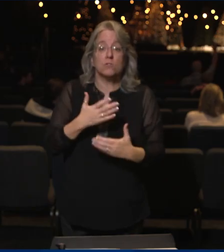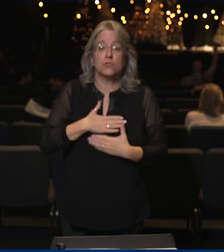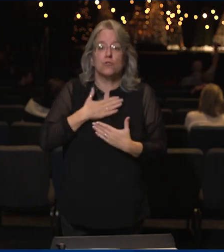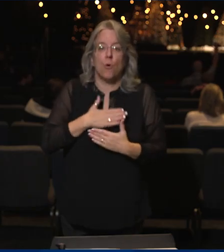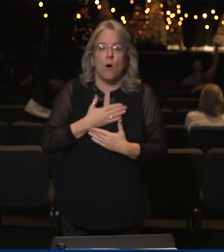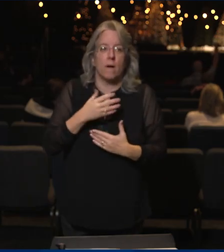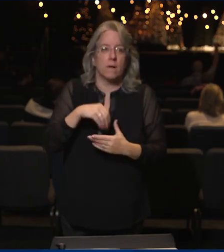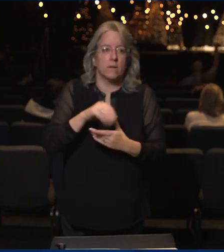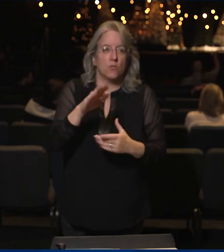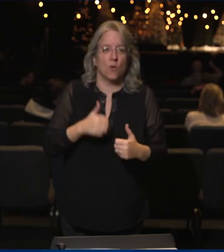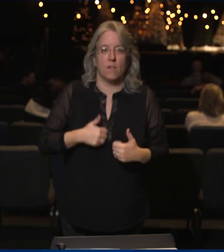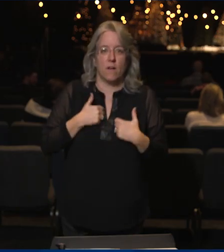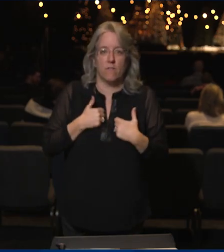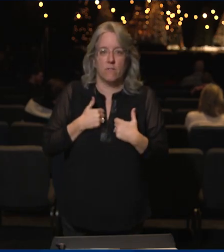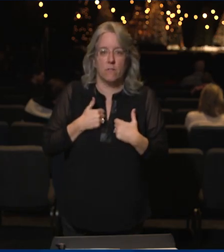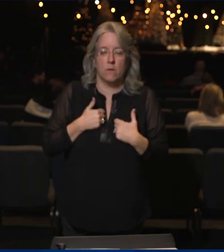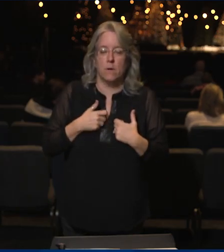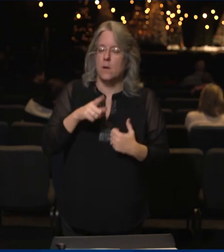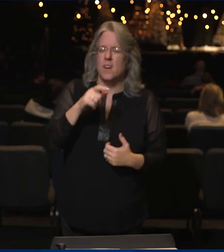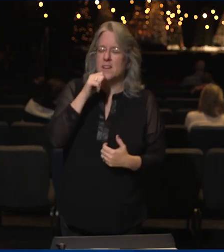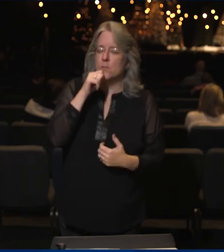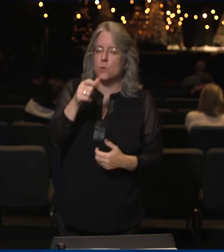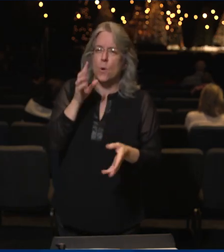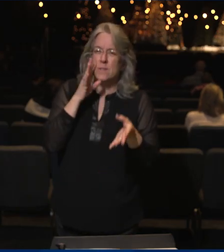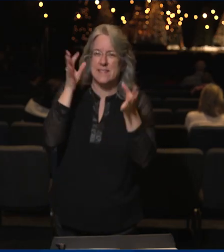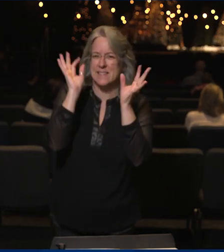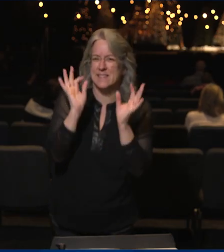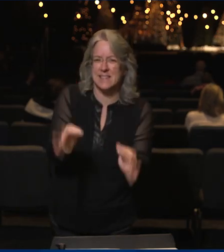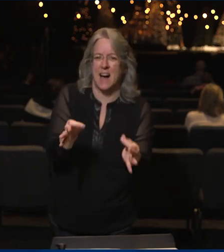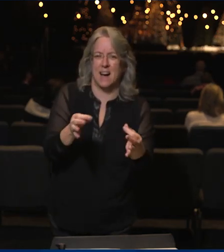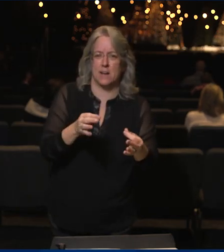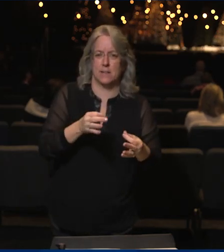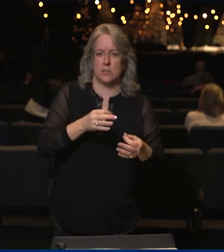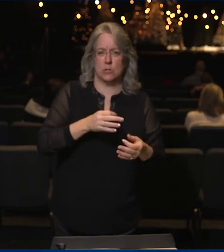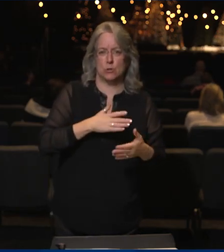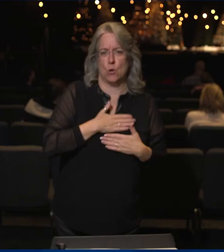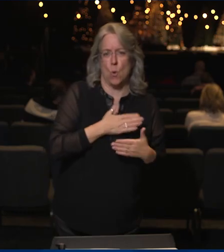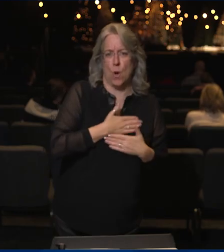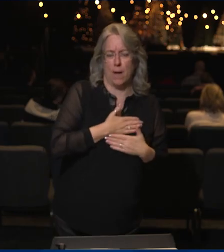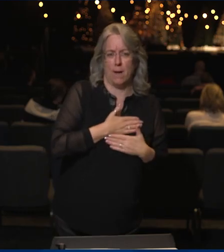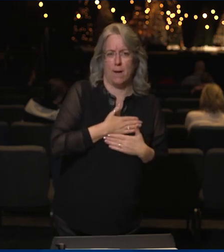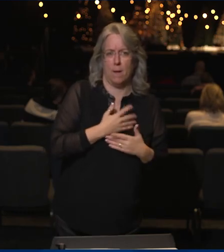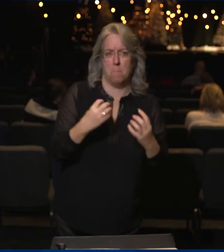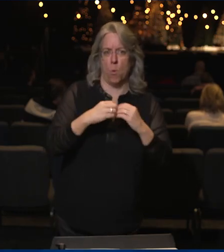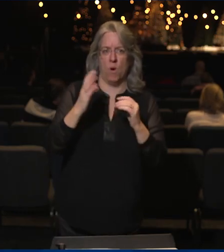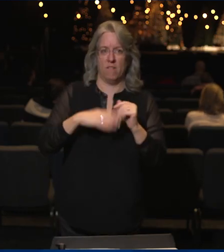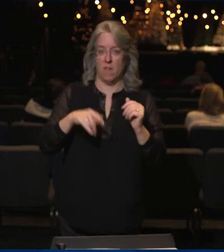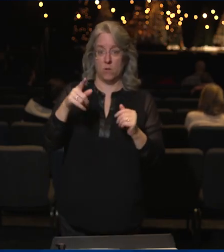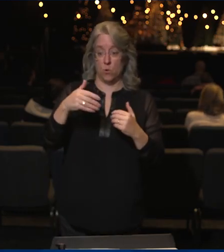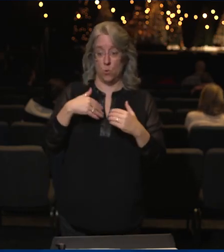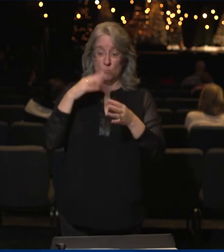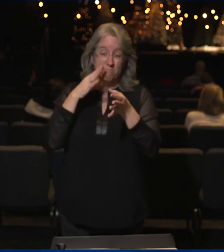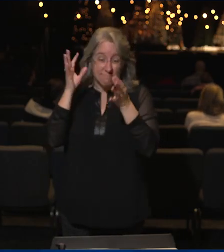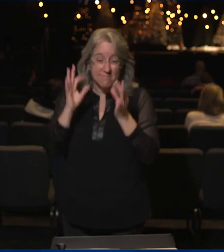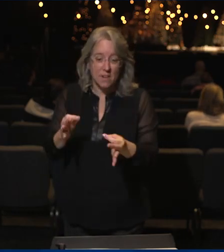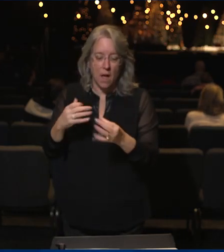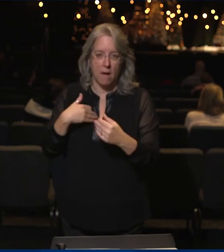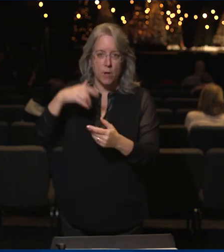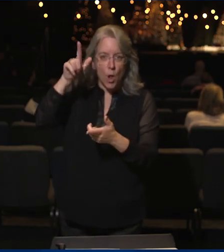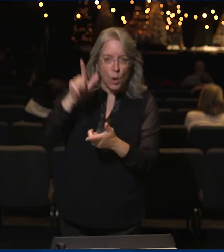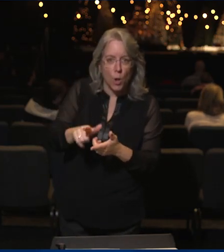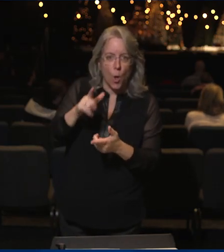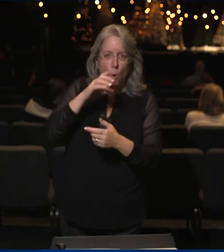You don't choose to be joyful any more than you choose to have low blood pressure. The way you